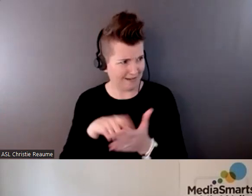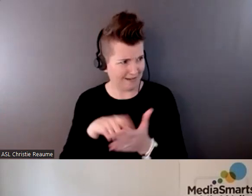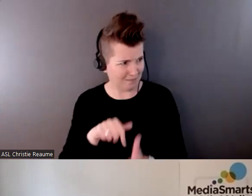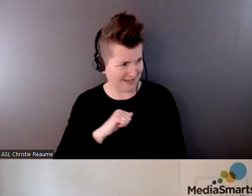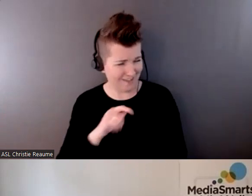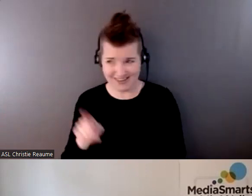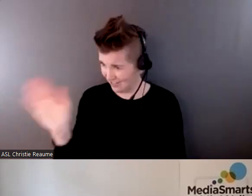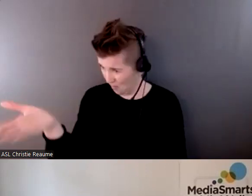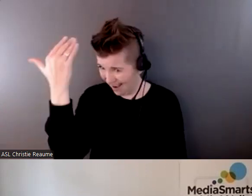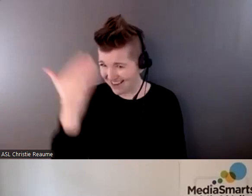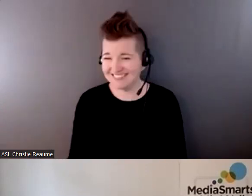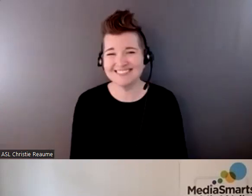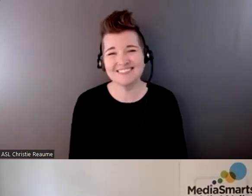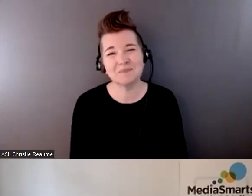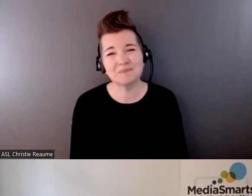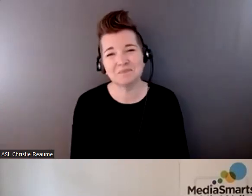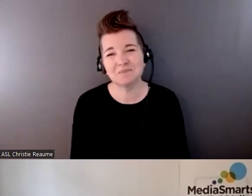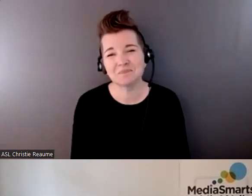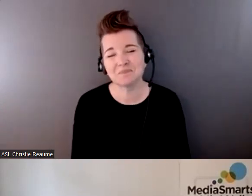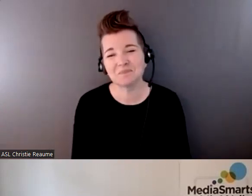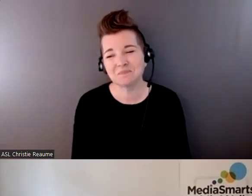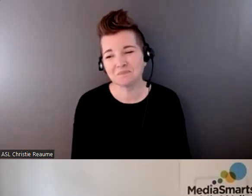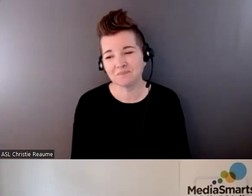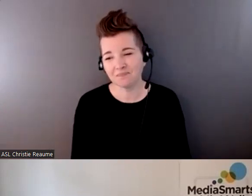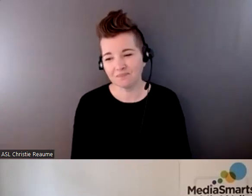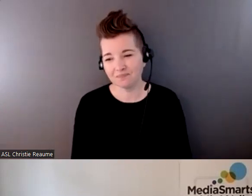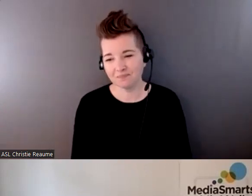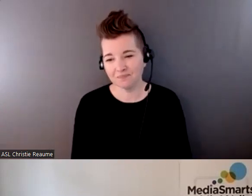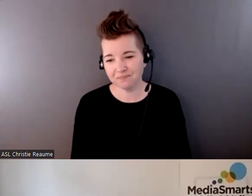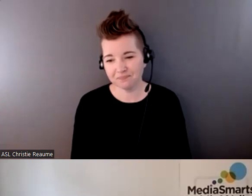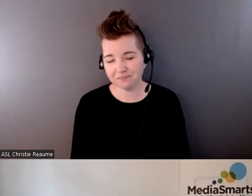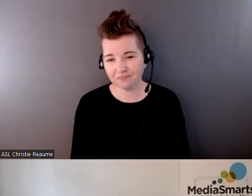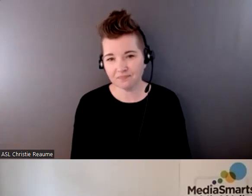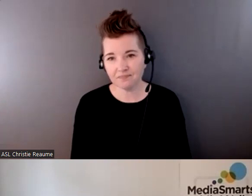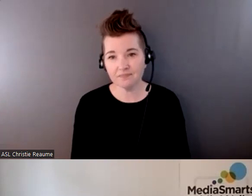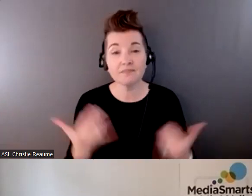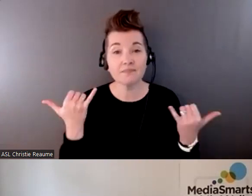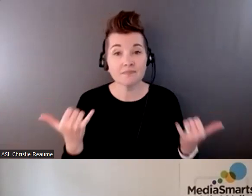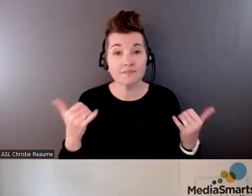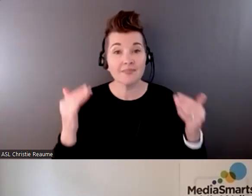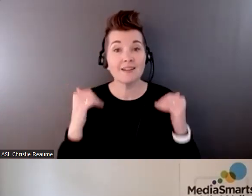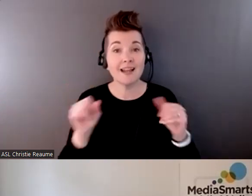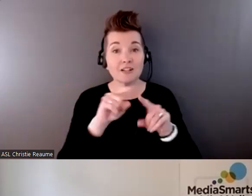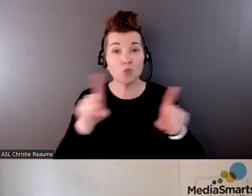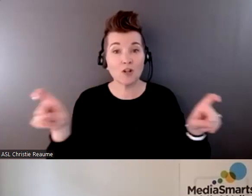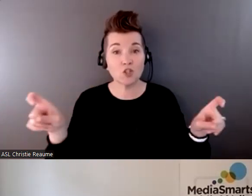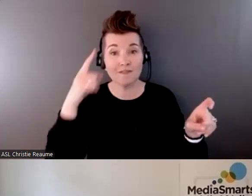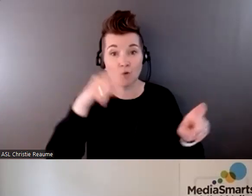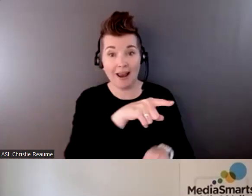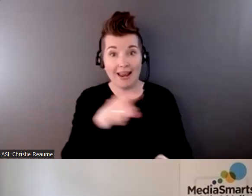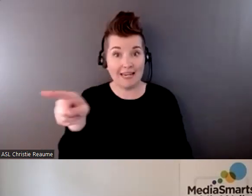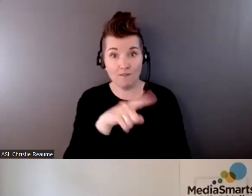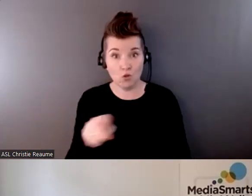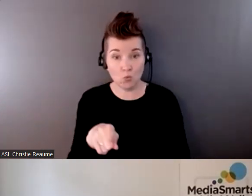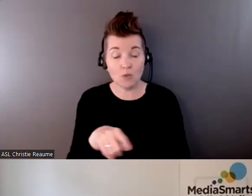um so actually I this is a question that I will open up to everyone because as we discuss technology is now becoming part of